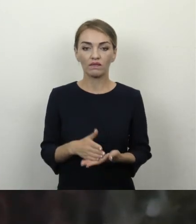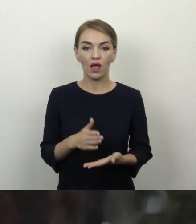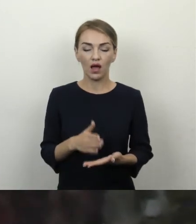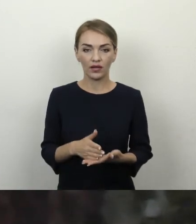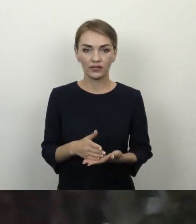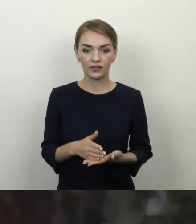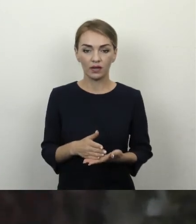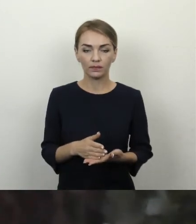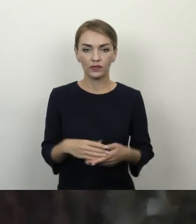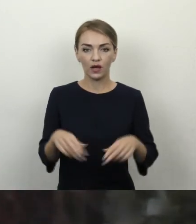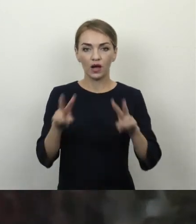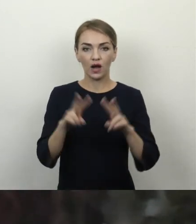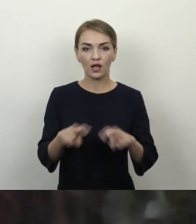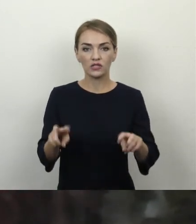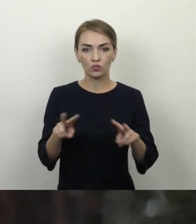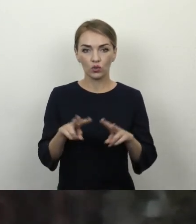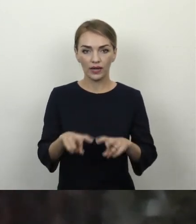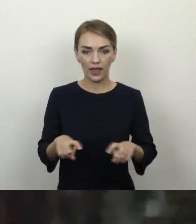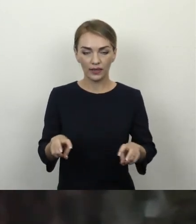is